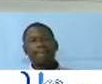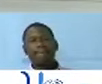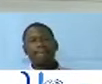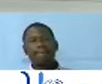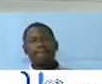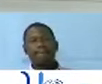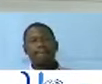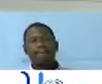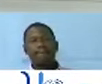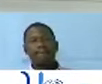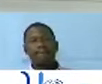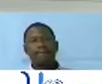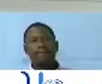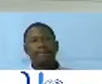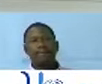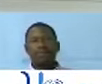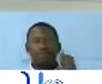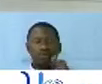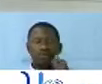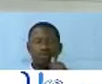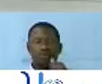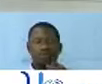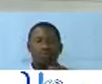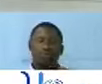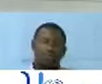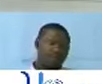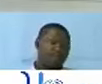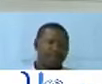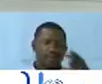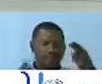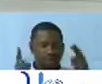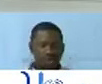that were, some of the laws that were